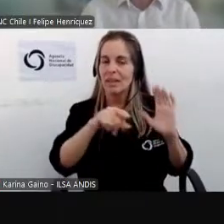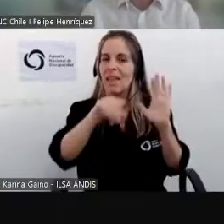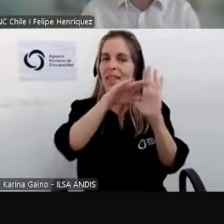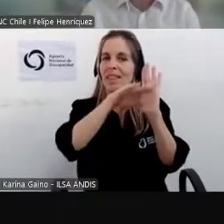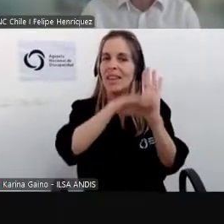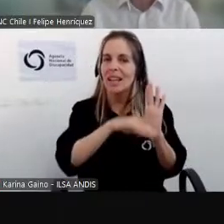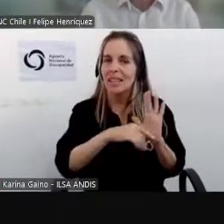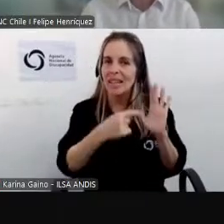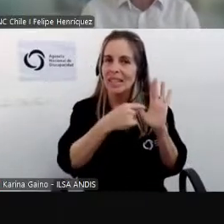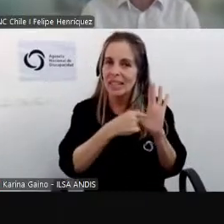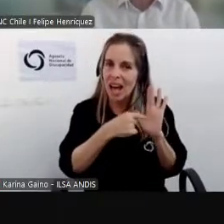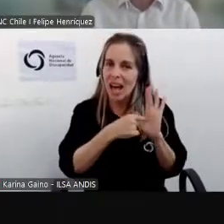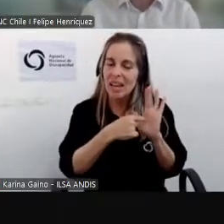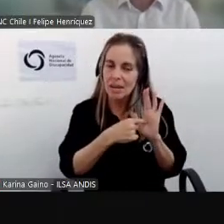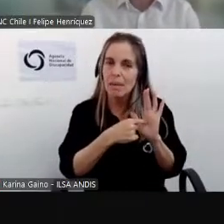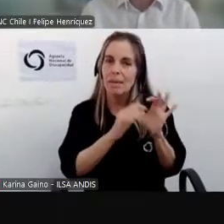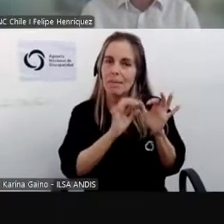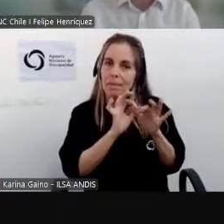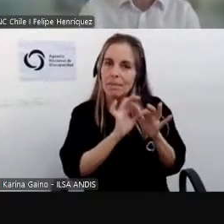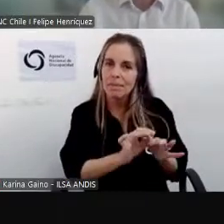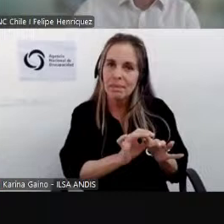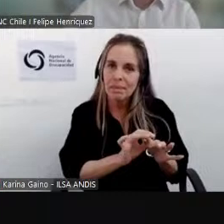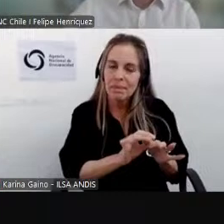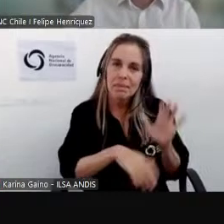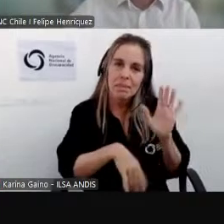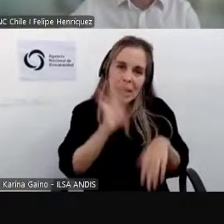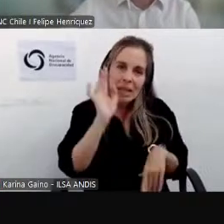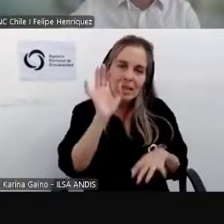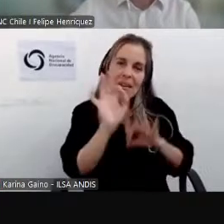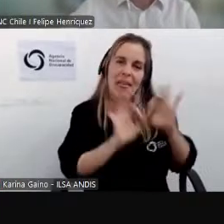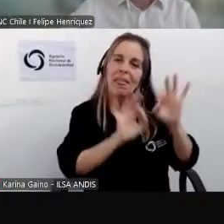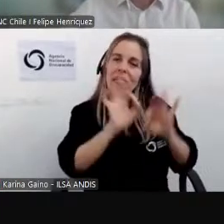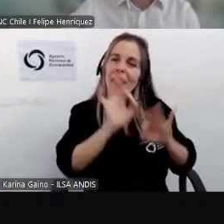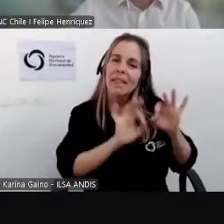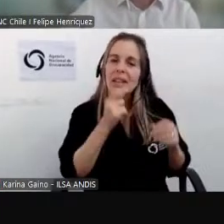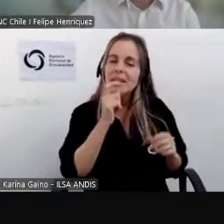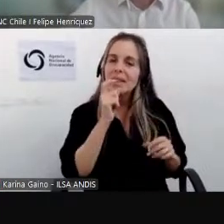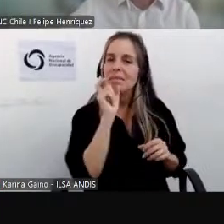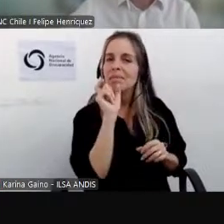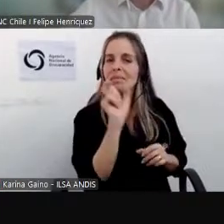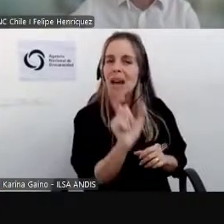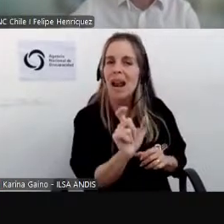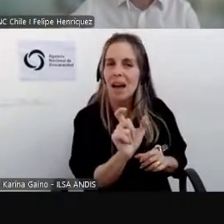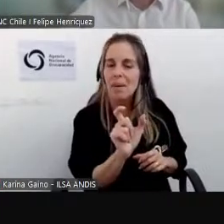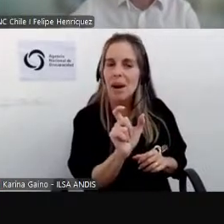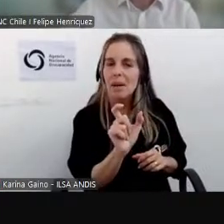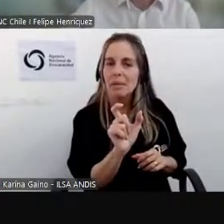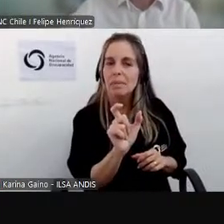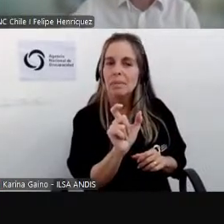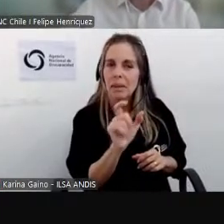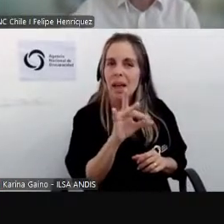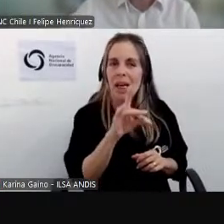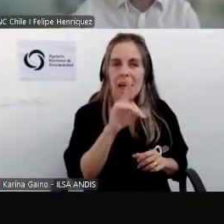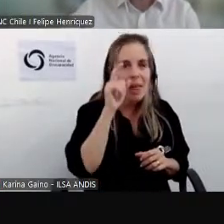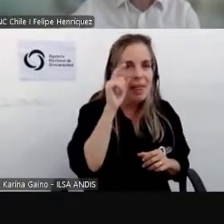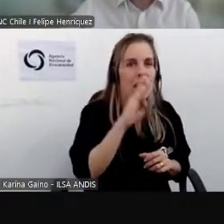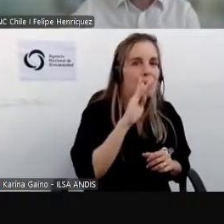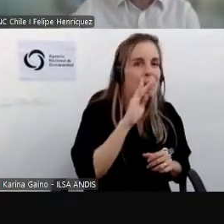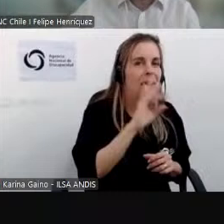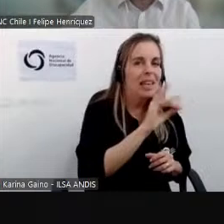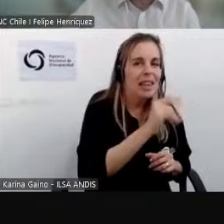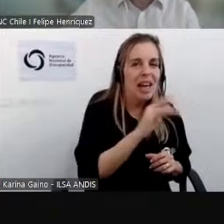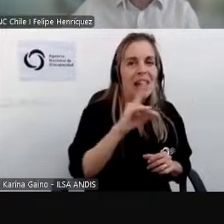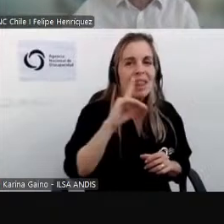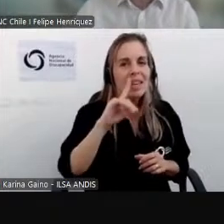because that is a chapter of the guidelines where the concept or notion of